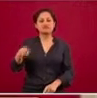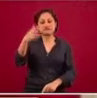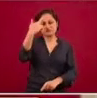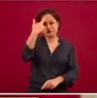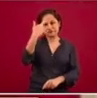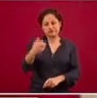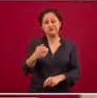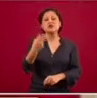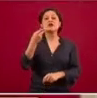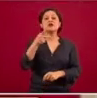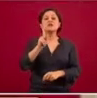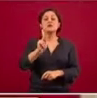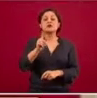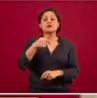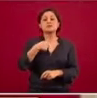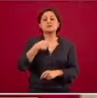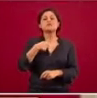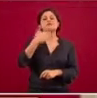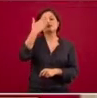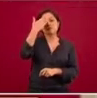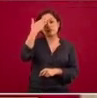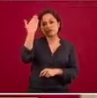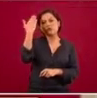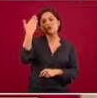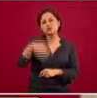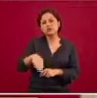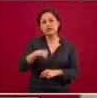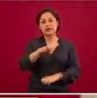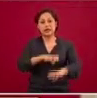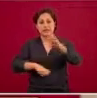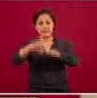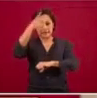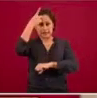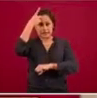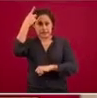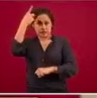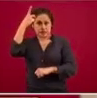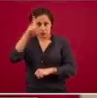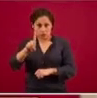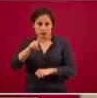beer that may have this concern, but I know that the big